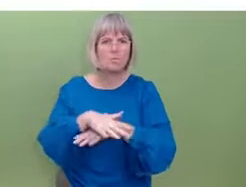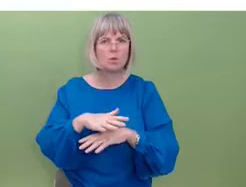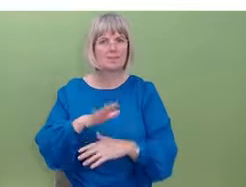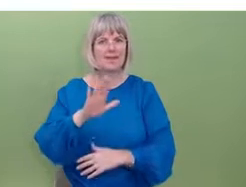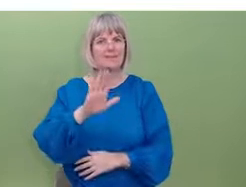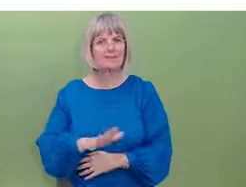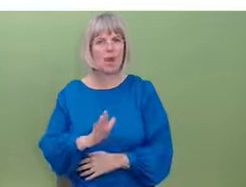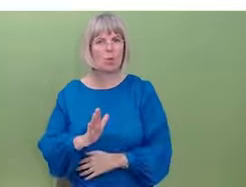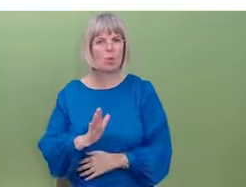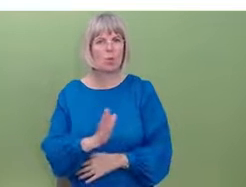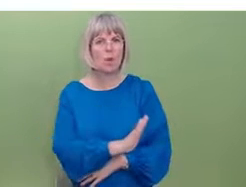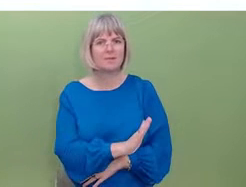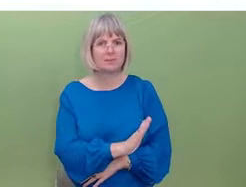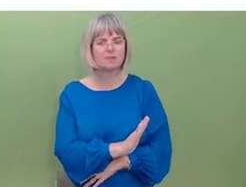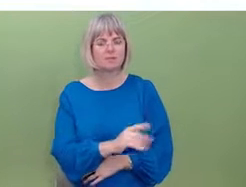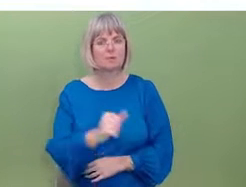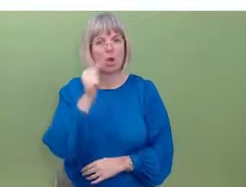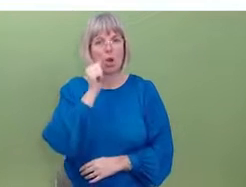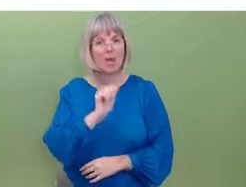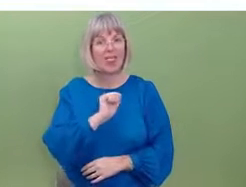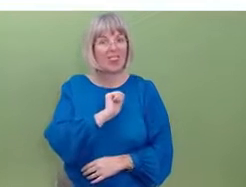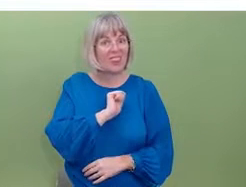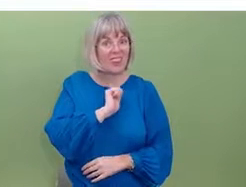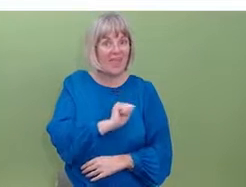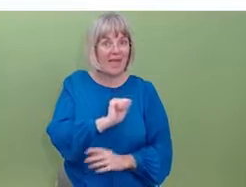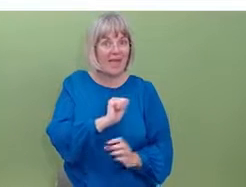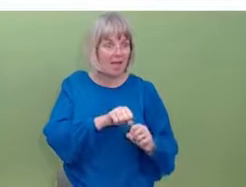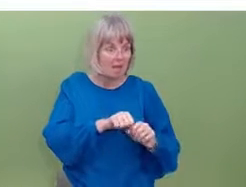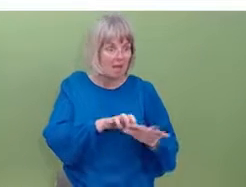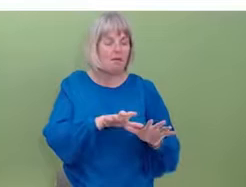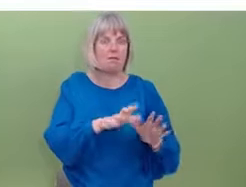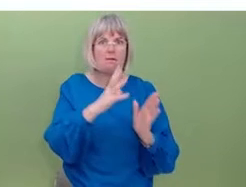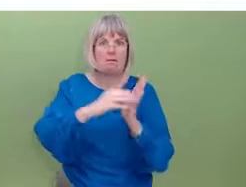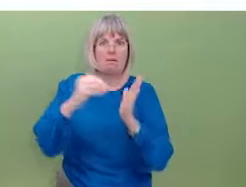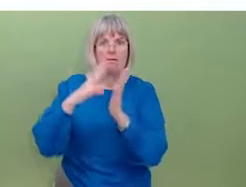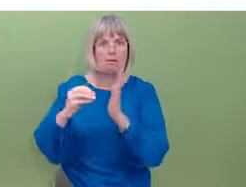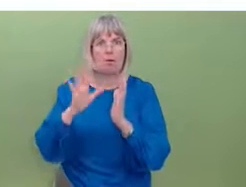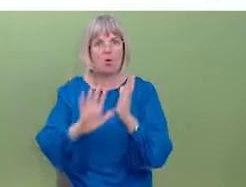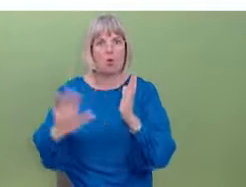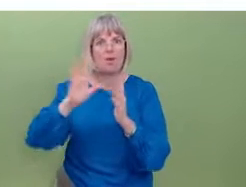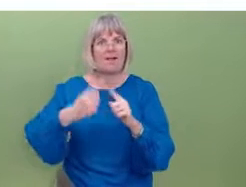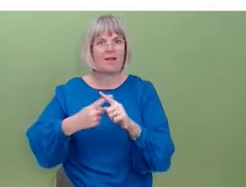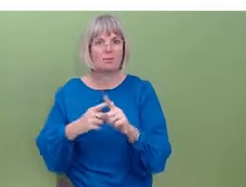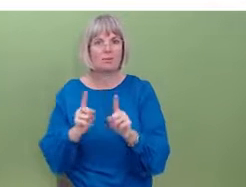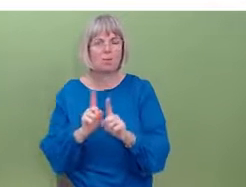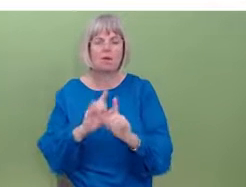replicated across England as well. So it's really positive to hear